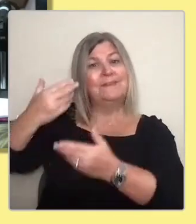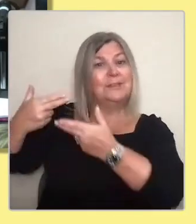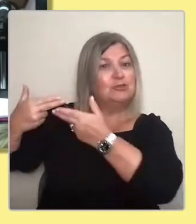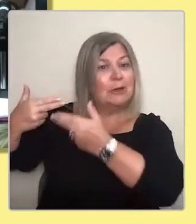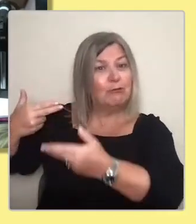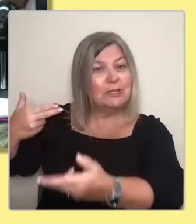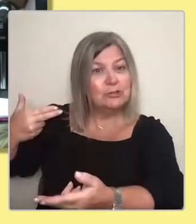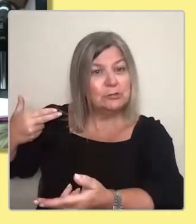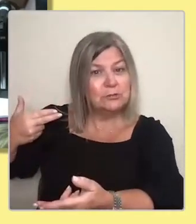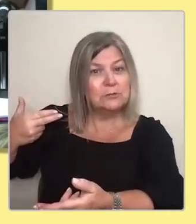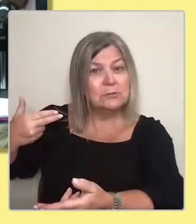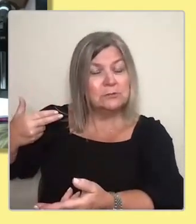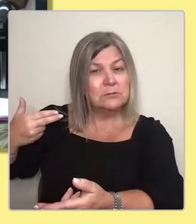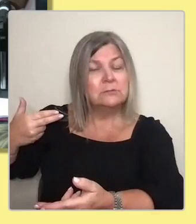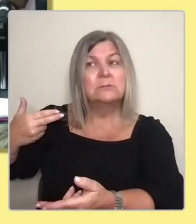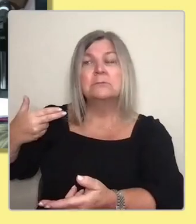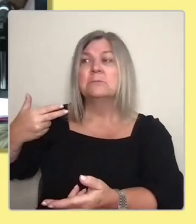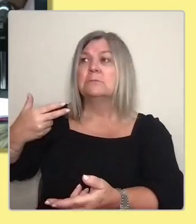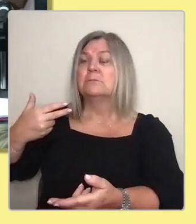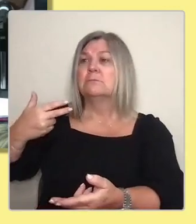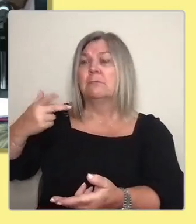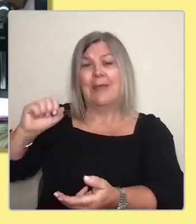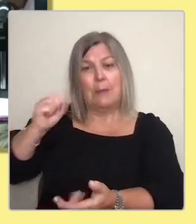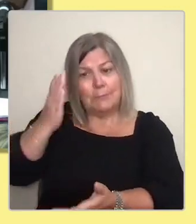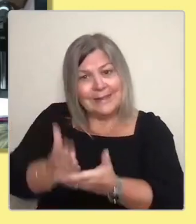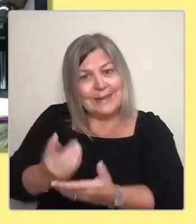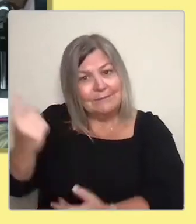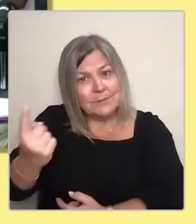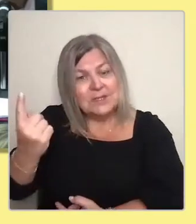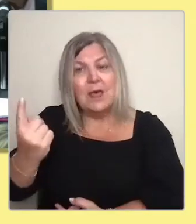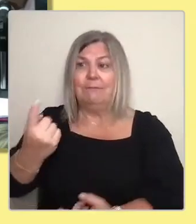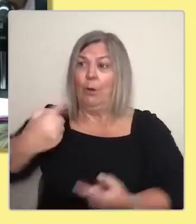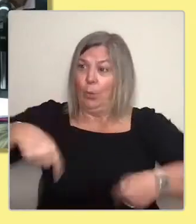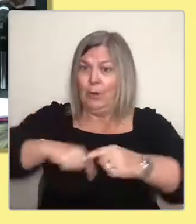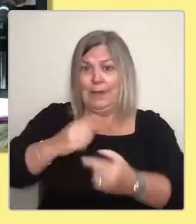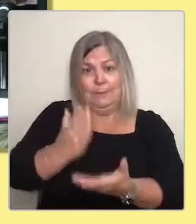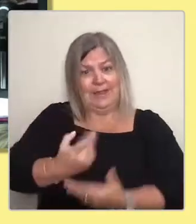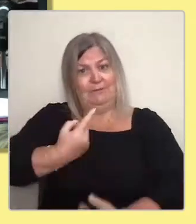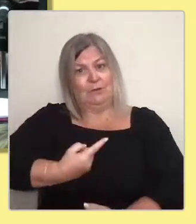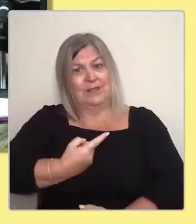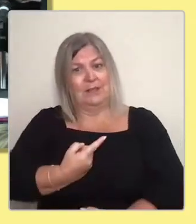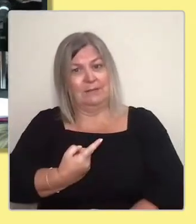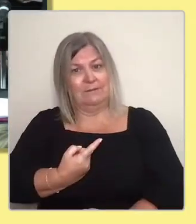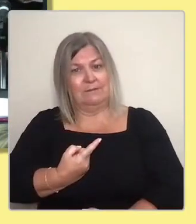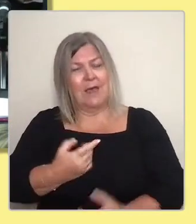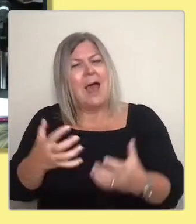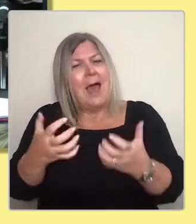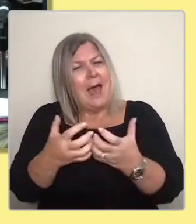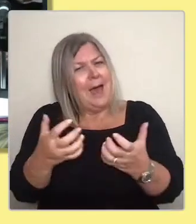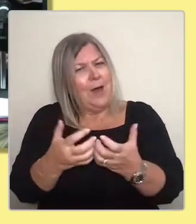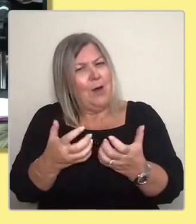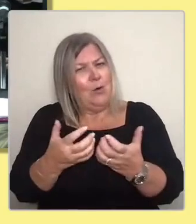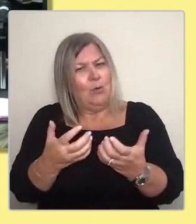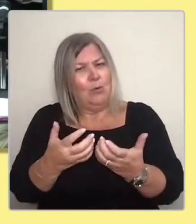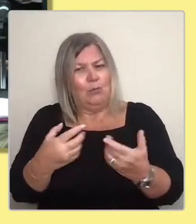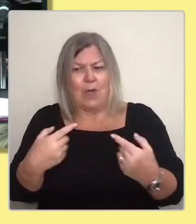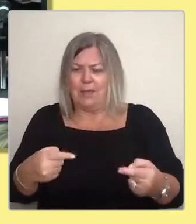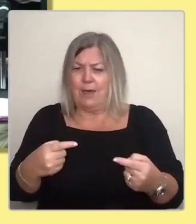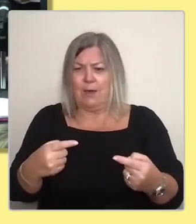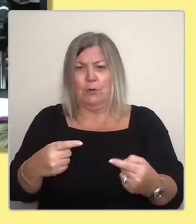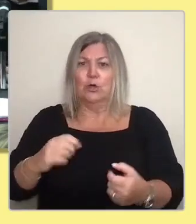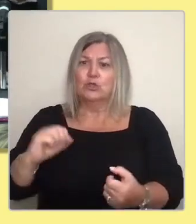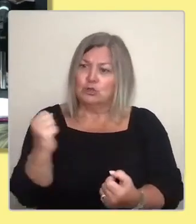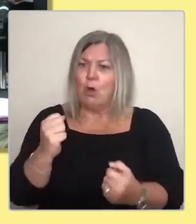in themselves and to believe in independence, the question for us now is, how do we pave the way for Scotland's